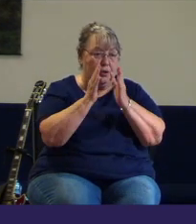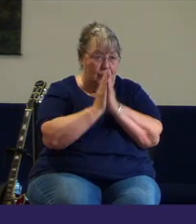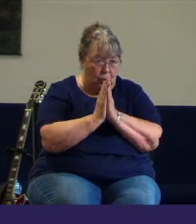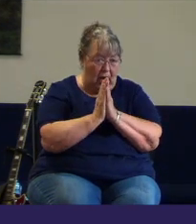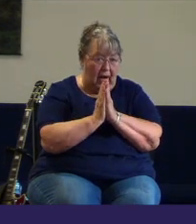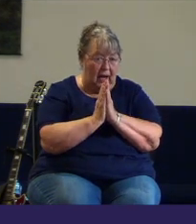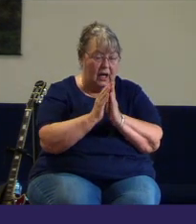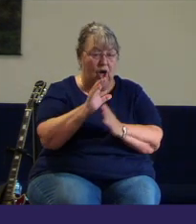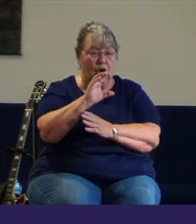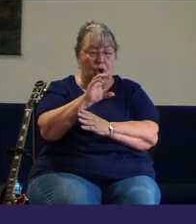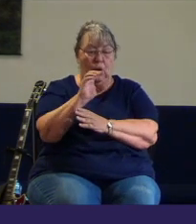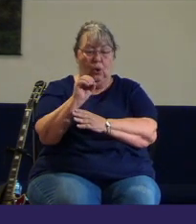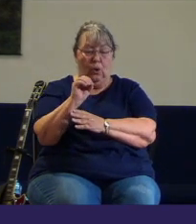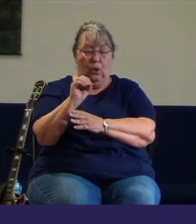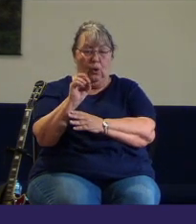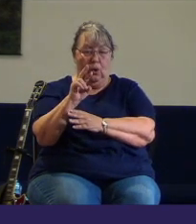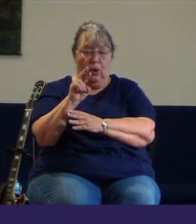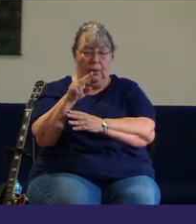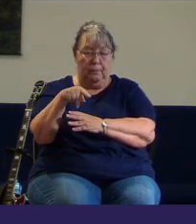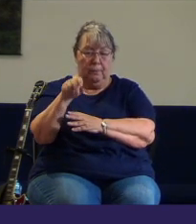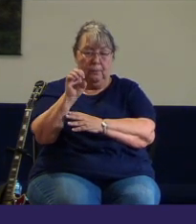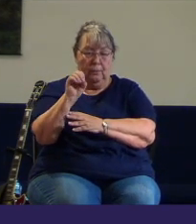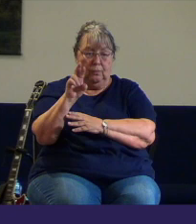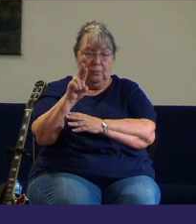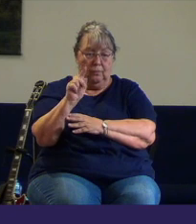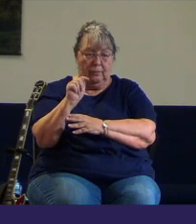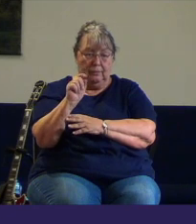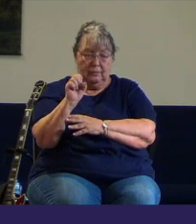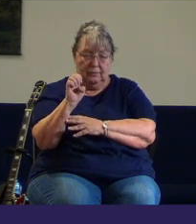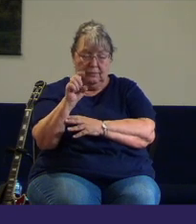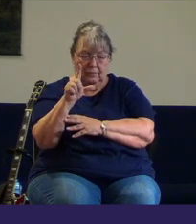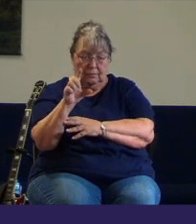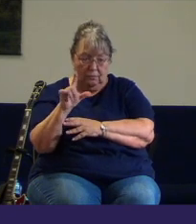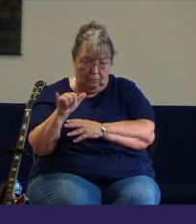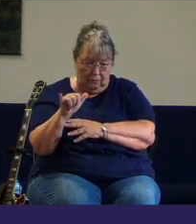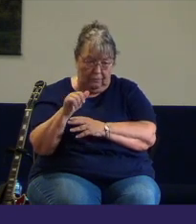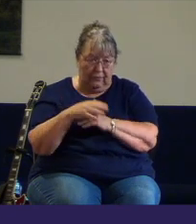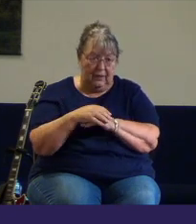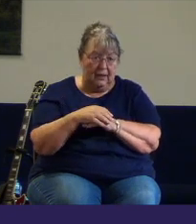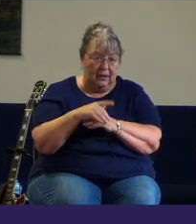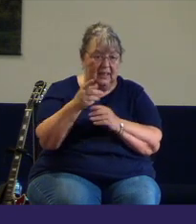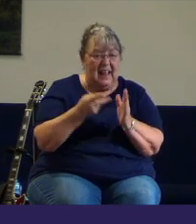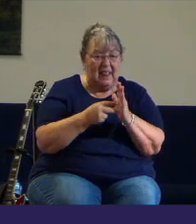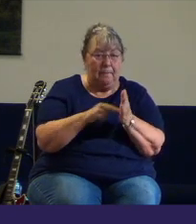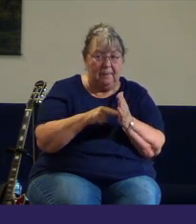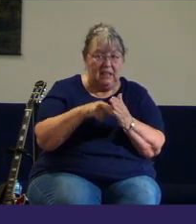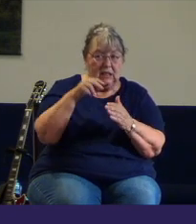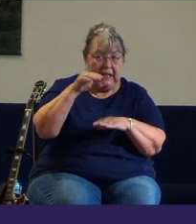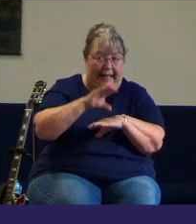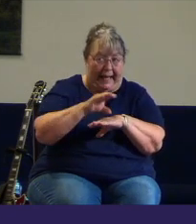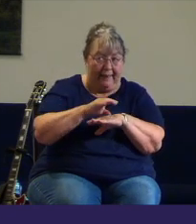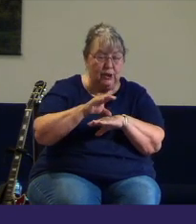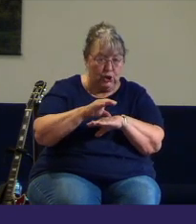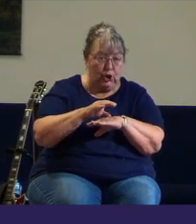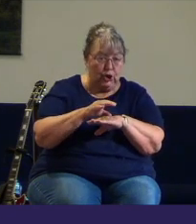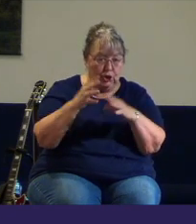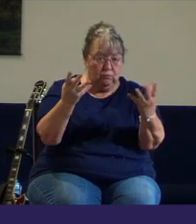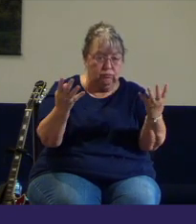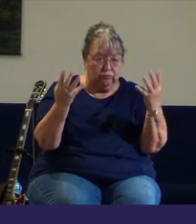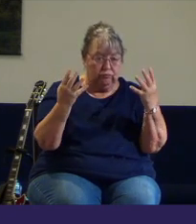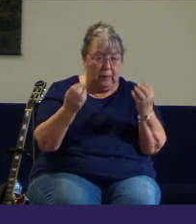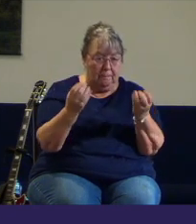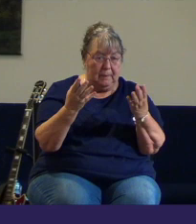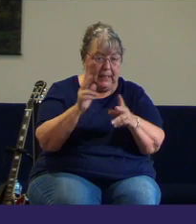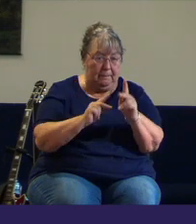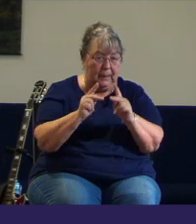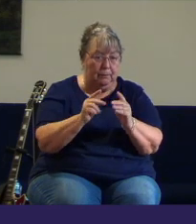pray corporately, but he also calls us to pray privately. And it's in those, let me say this really, really careful.